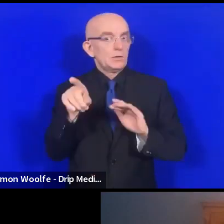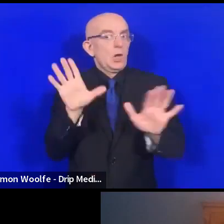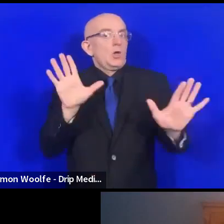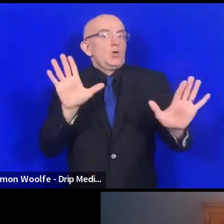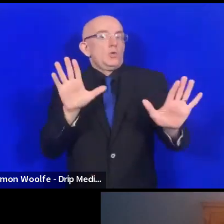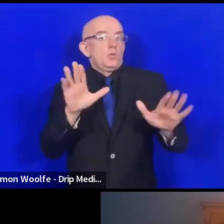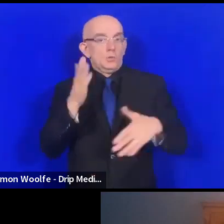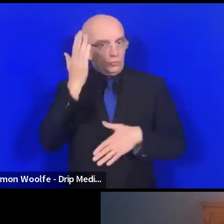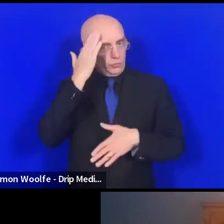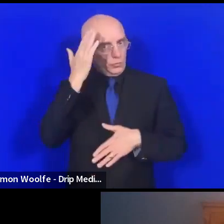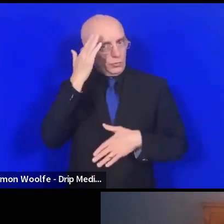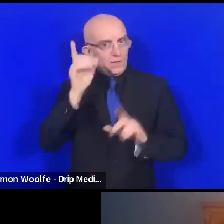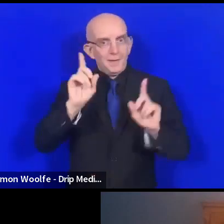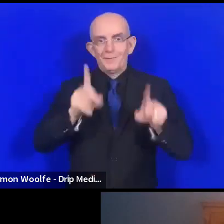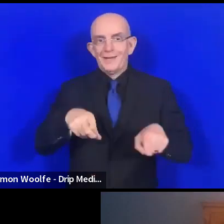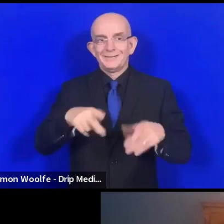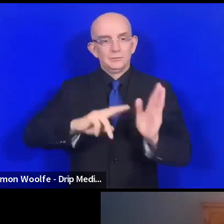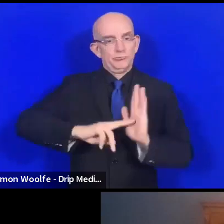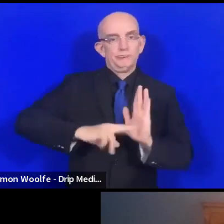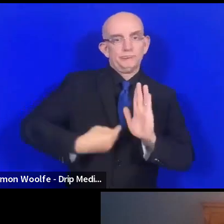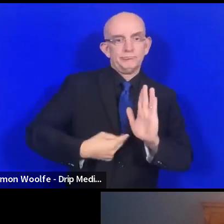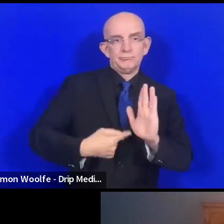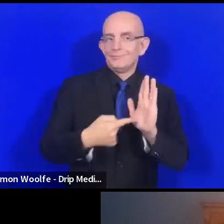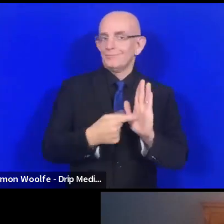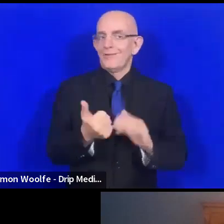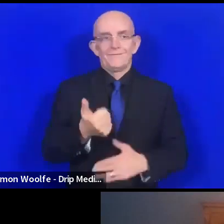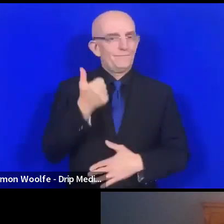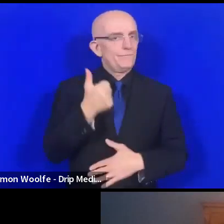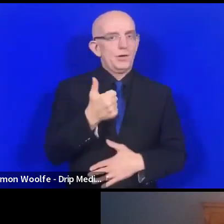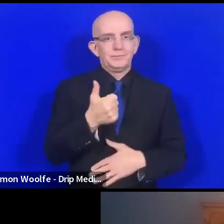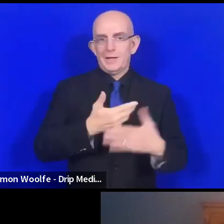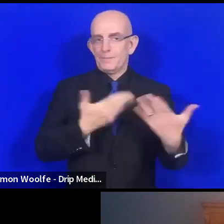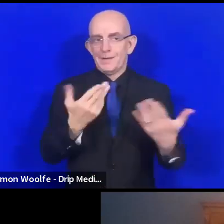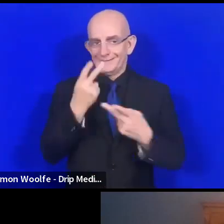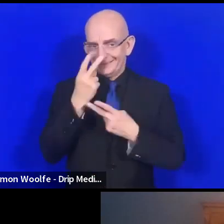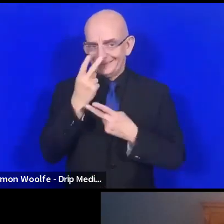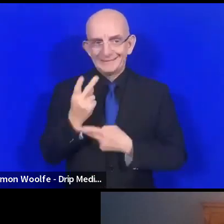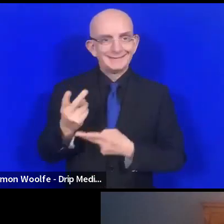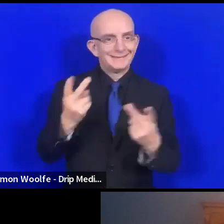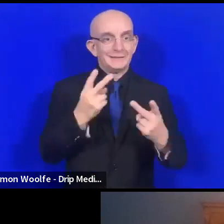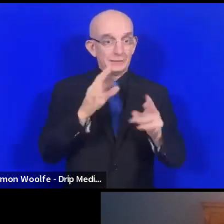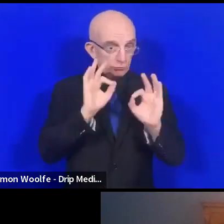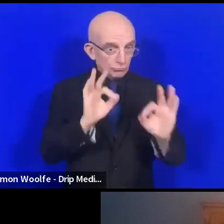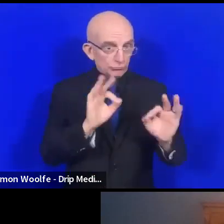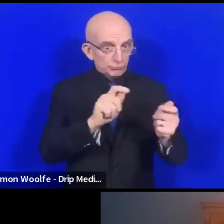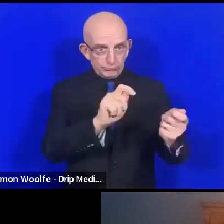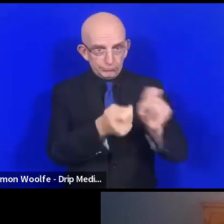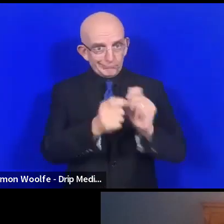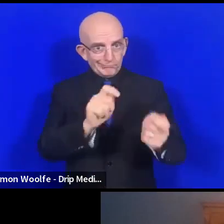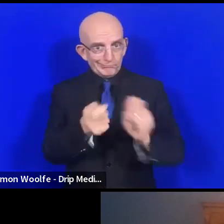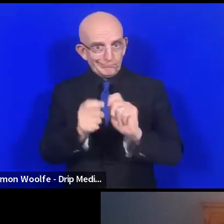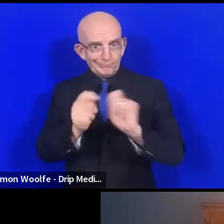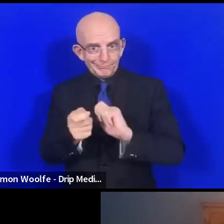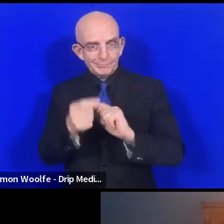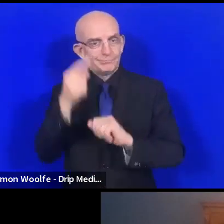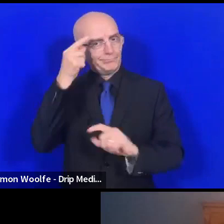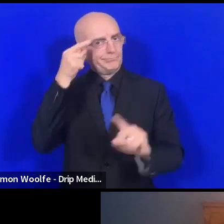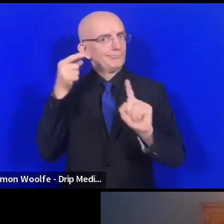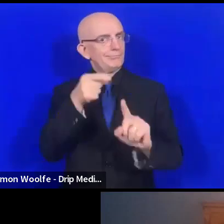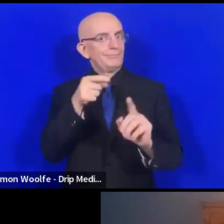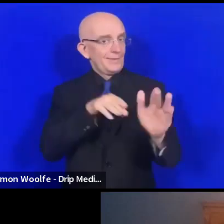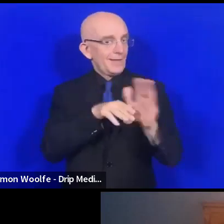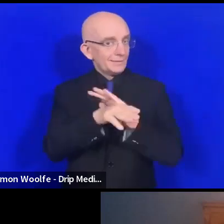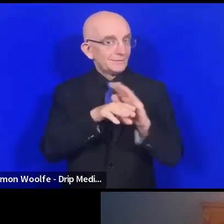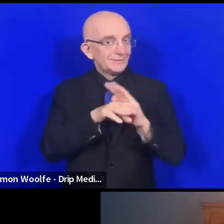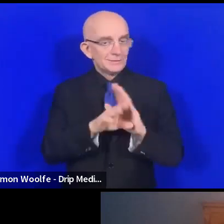accessibility. So we were very clear early on and often about what we expected in